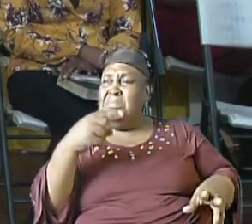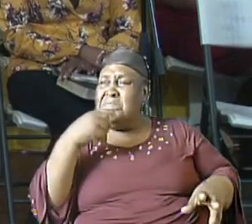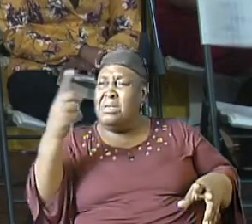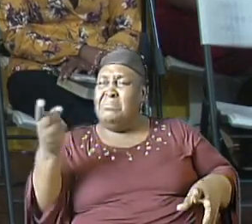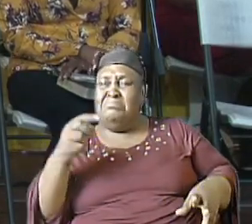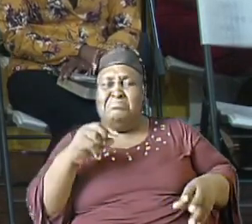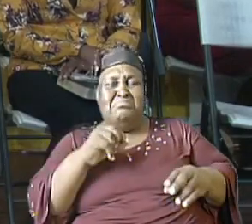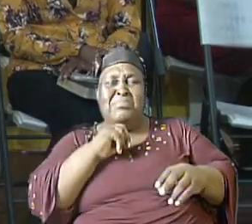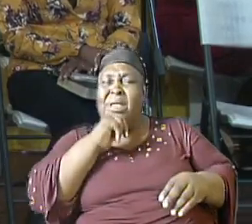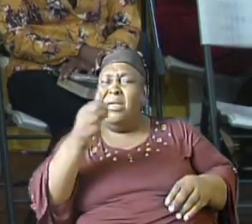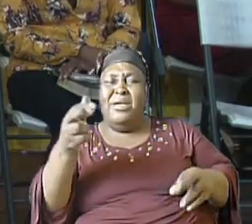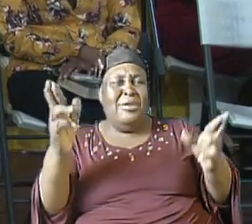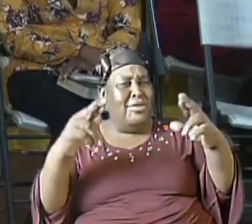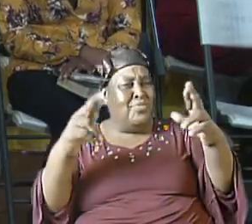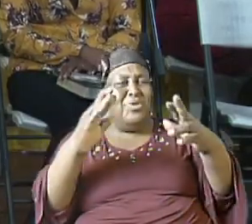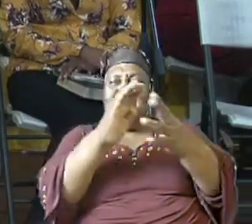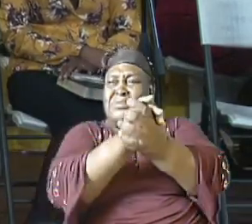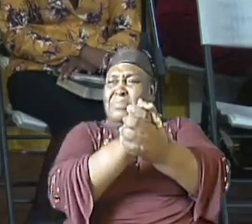married.